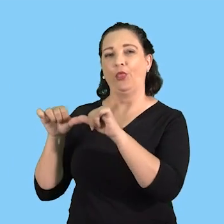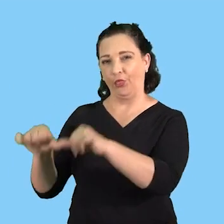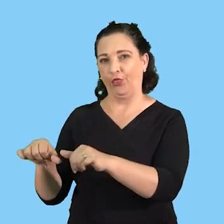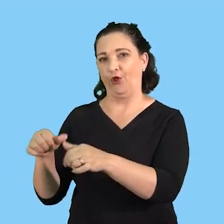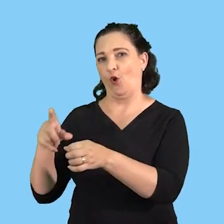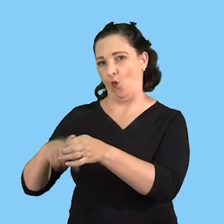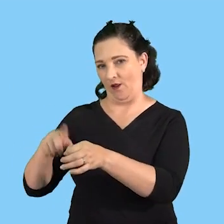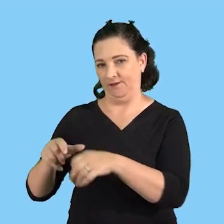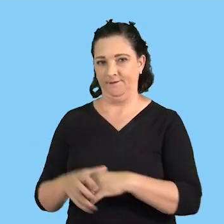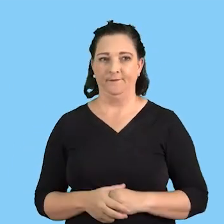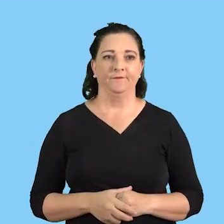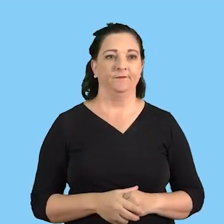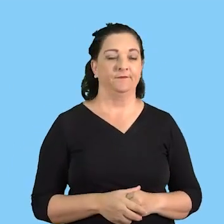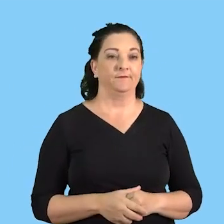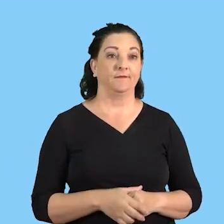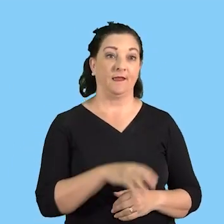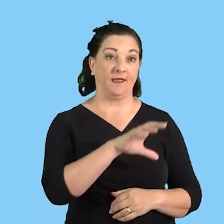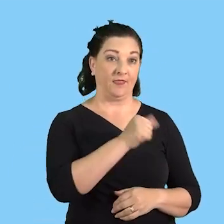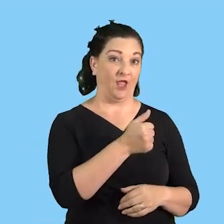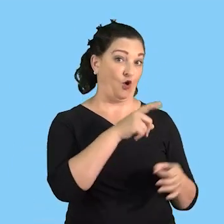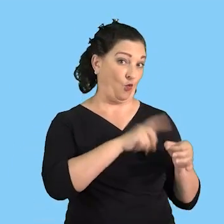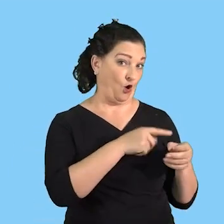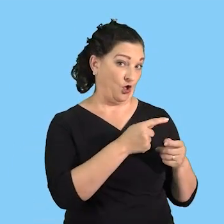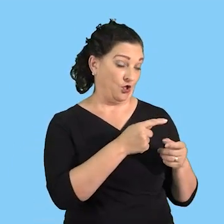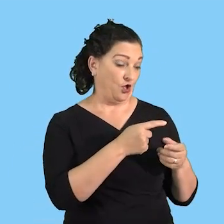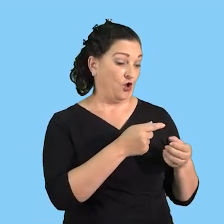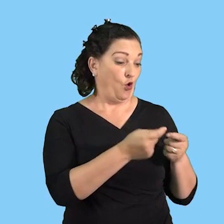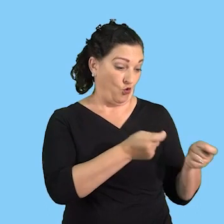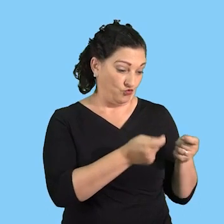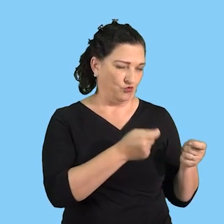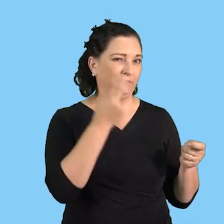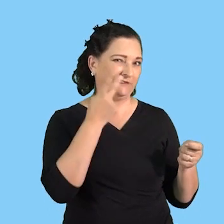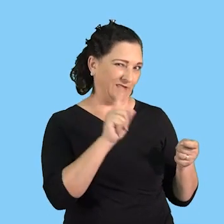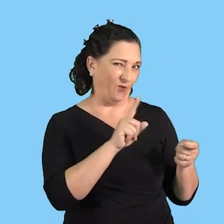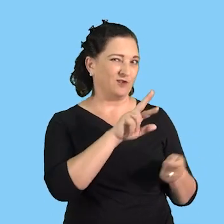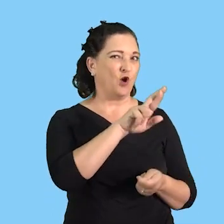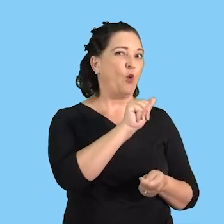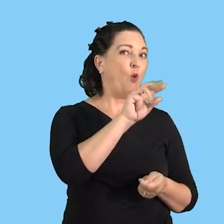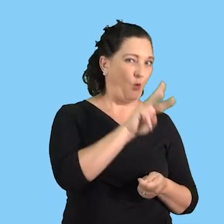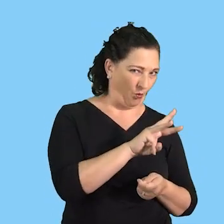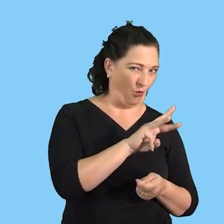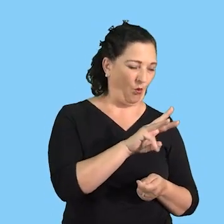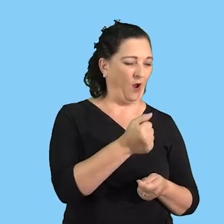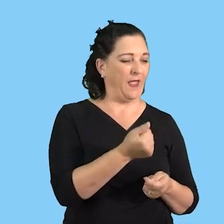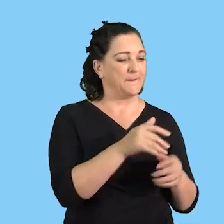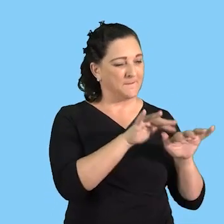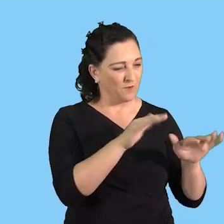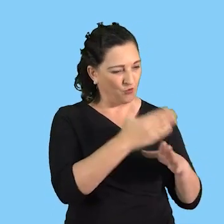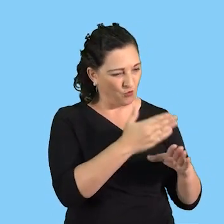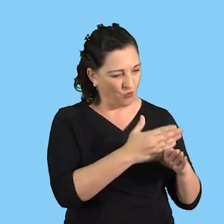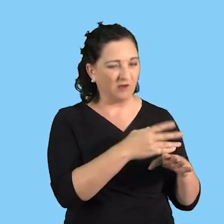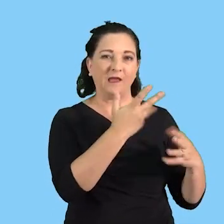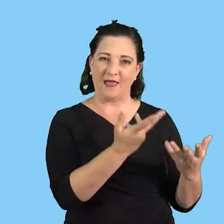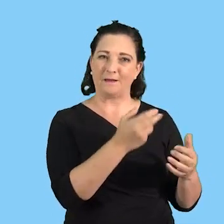Quality control checks the raw materials, the employees, and the machinery to ensure that the